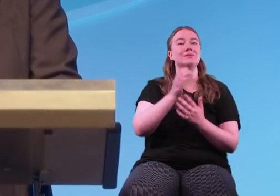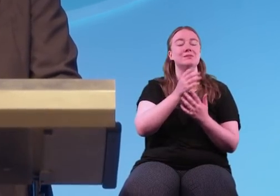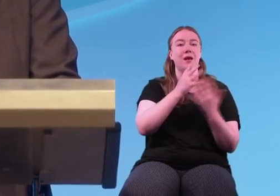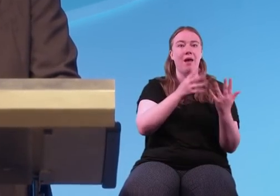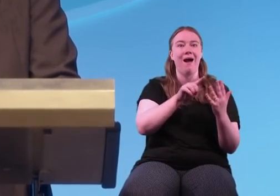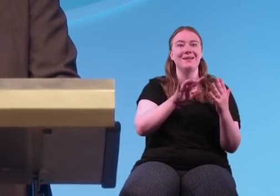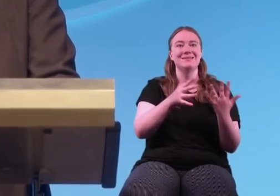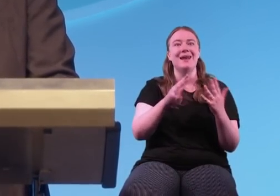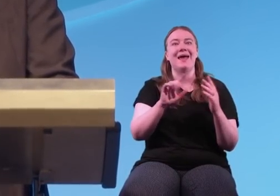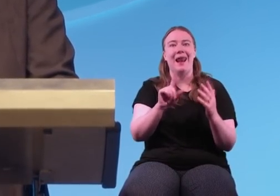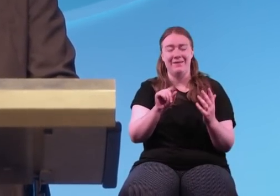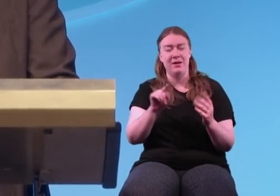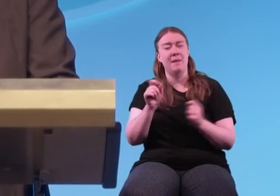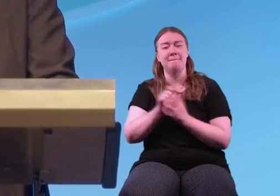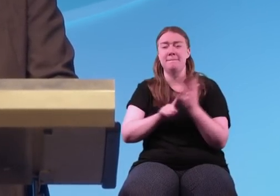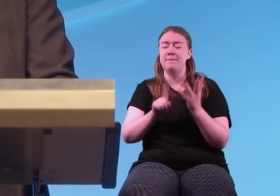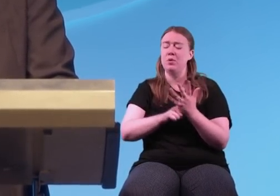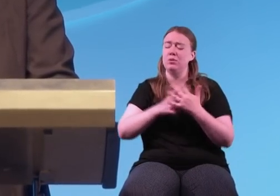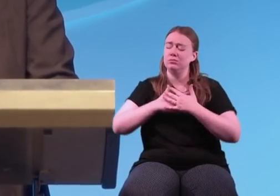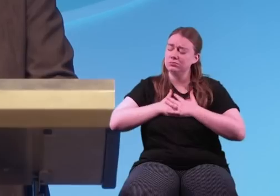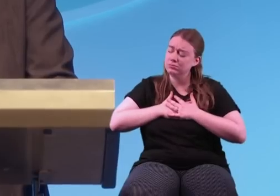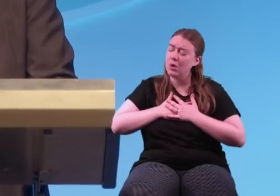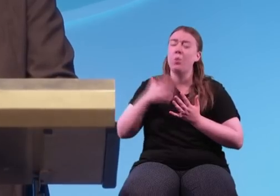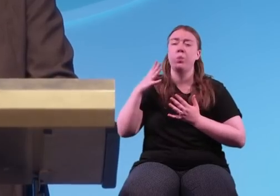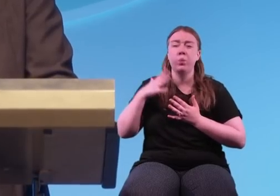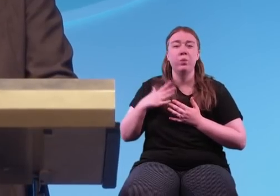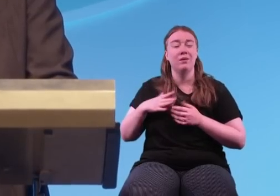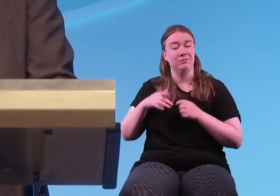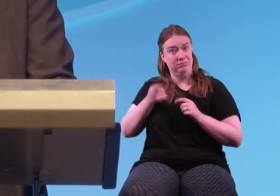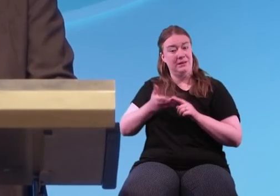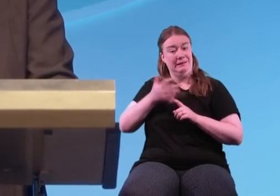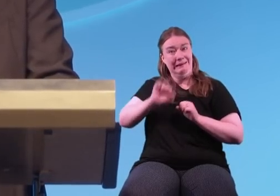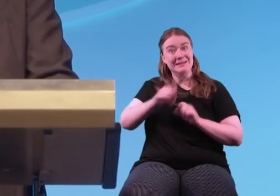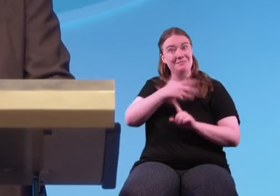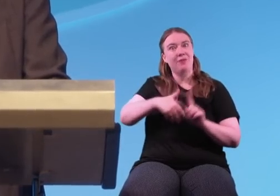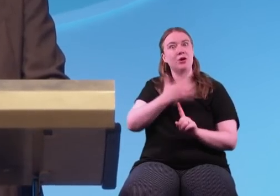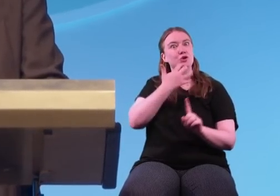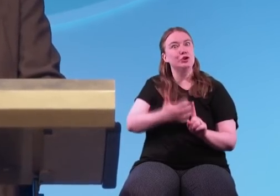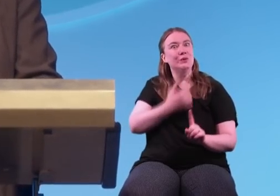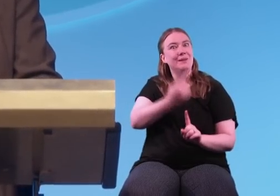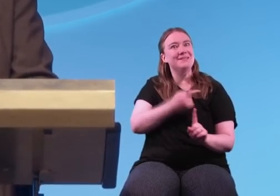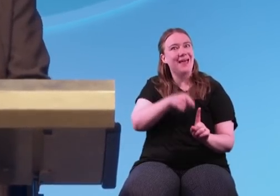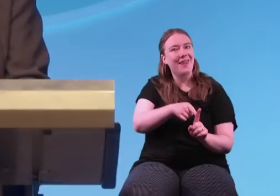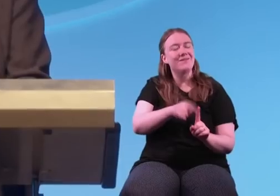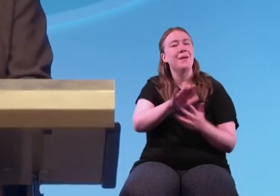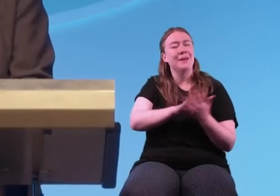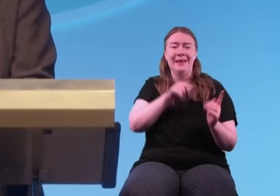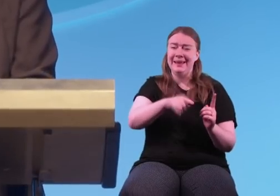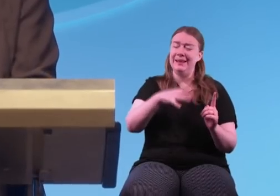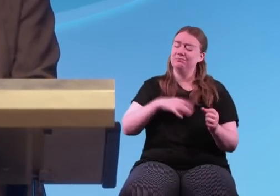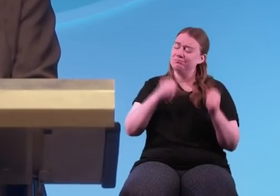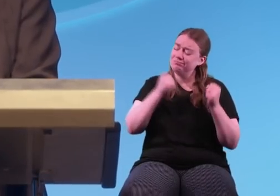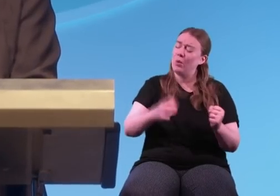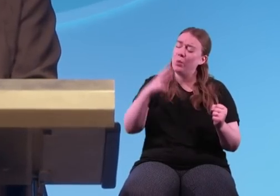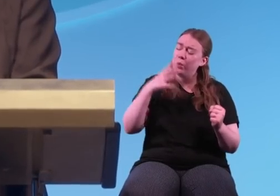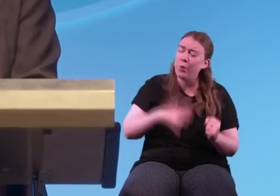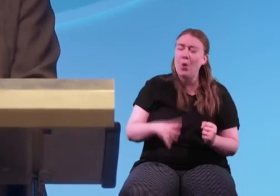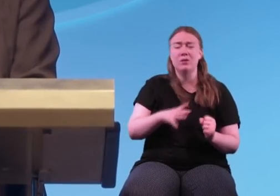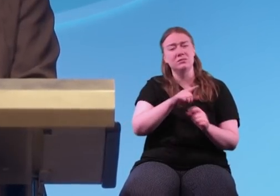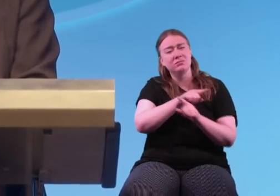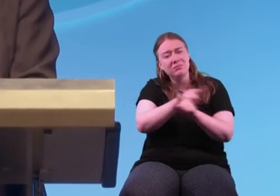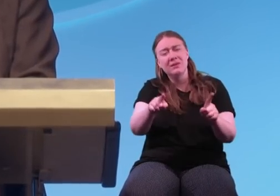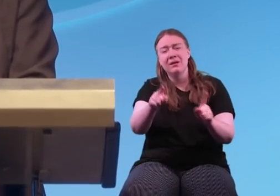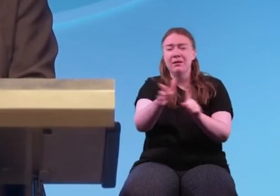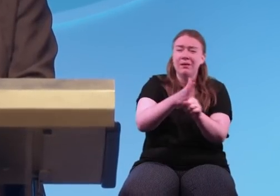own people, for the Jews, to come to a knowledge of Jesus as Messiah. And so this is not just a little filling